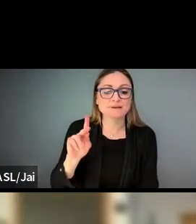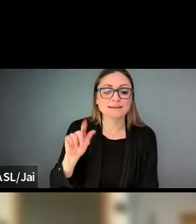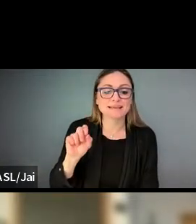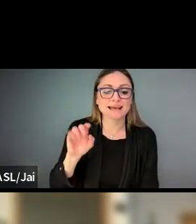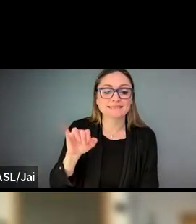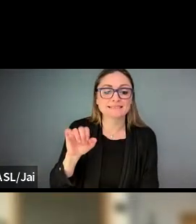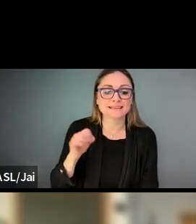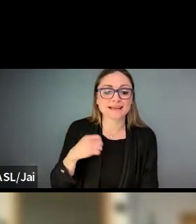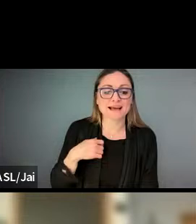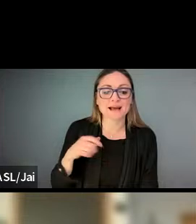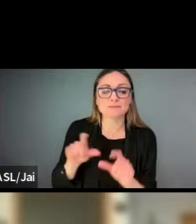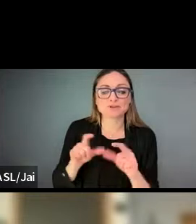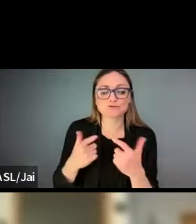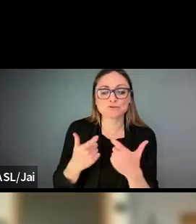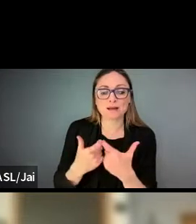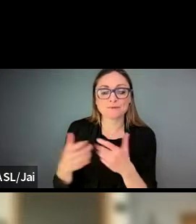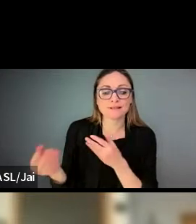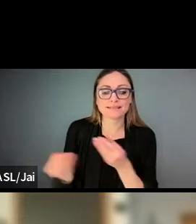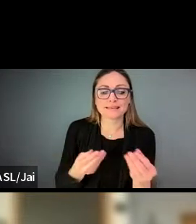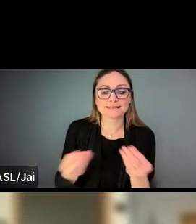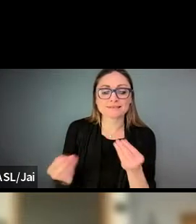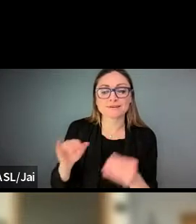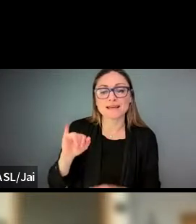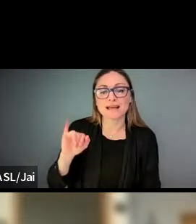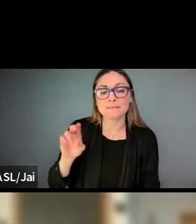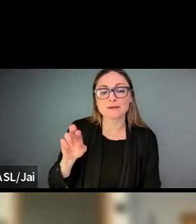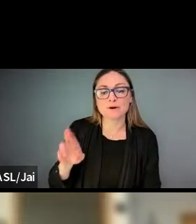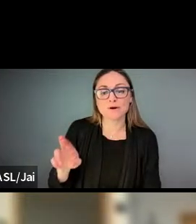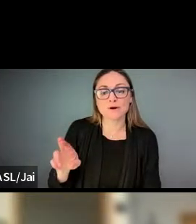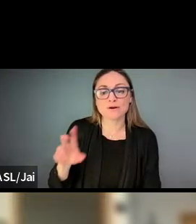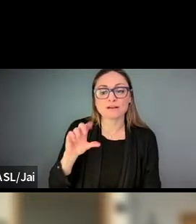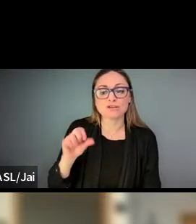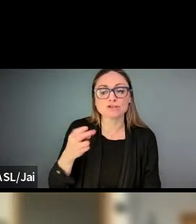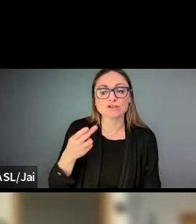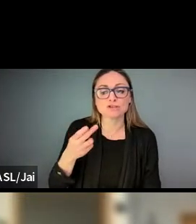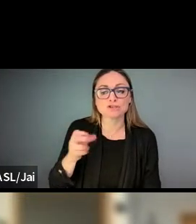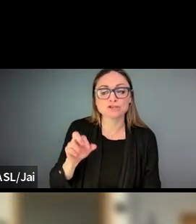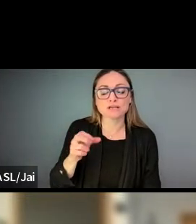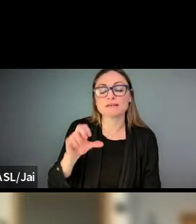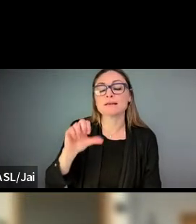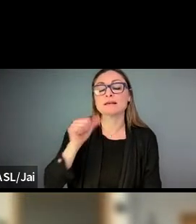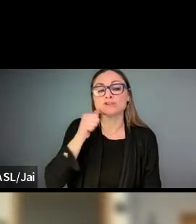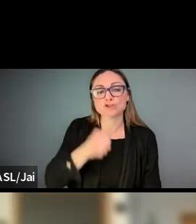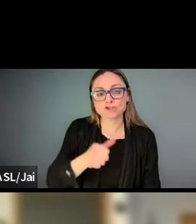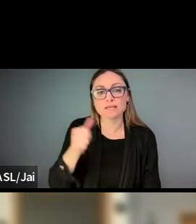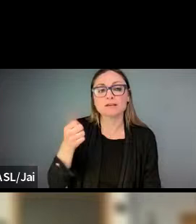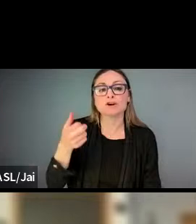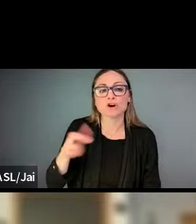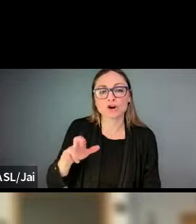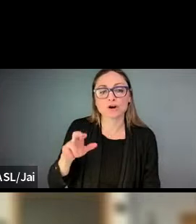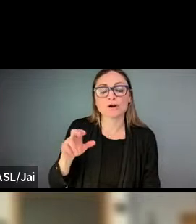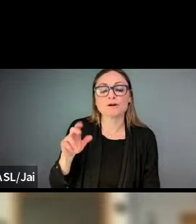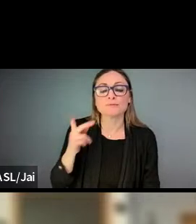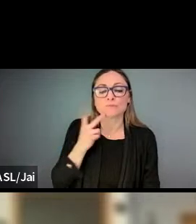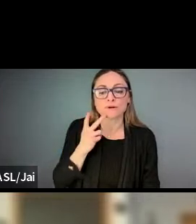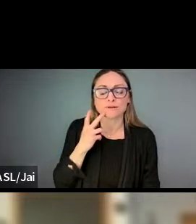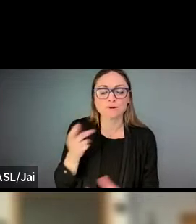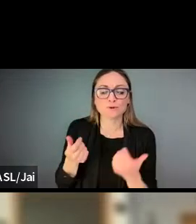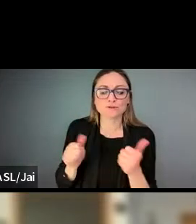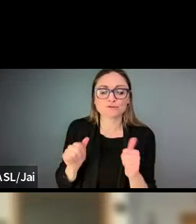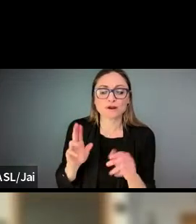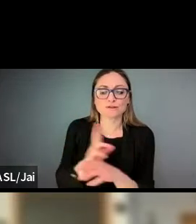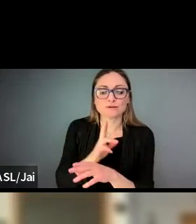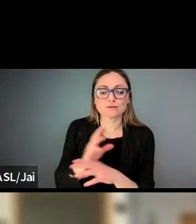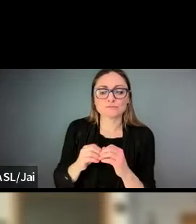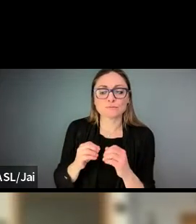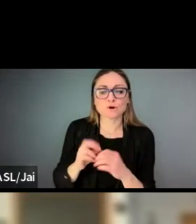liaison for the program, she, her pronouns. And we're trying to use more